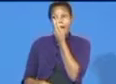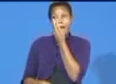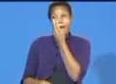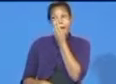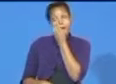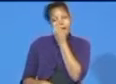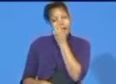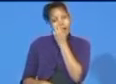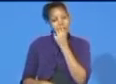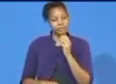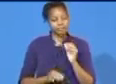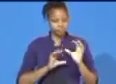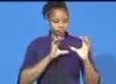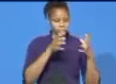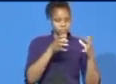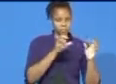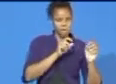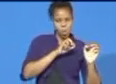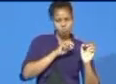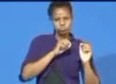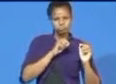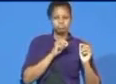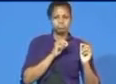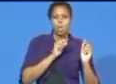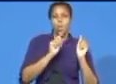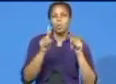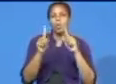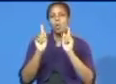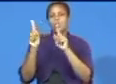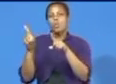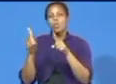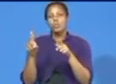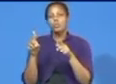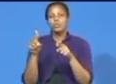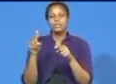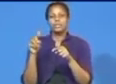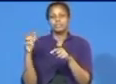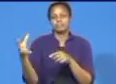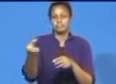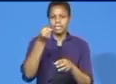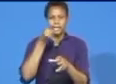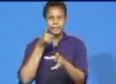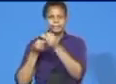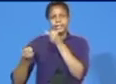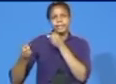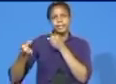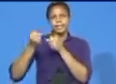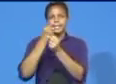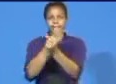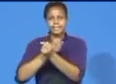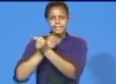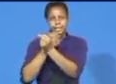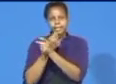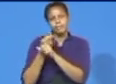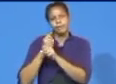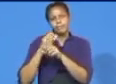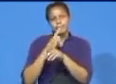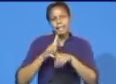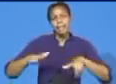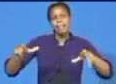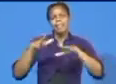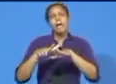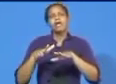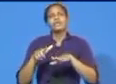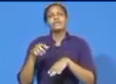the Syrians had gone out by companies, brought away captives out of the land of Israel, little